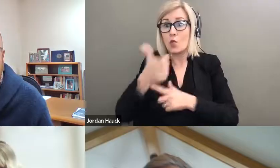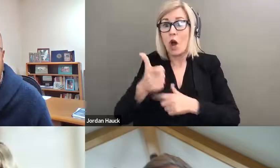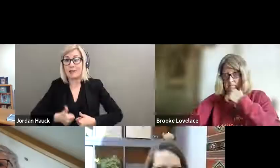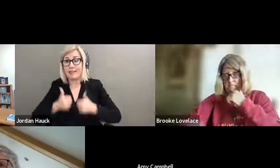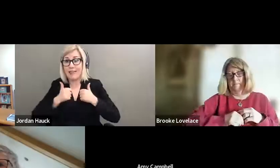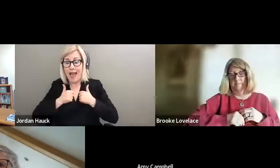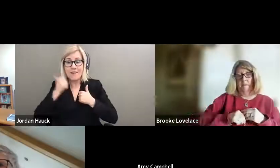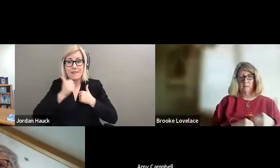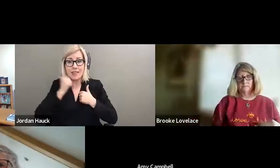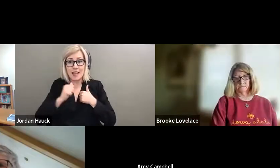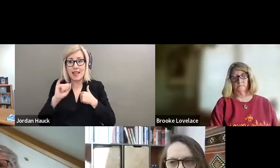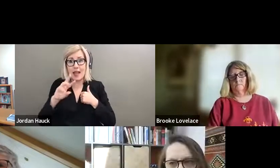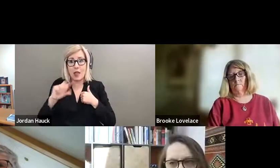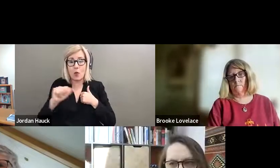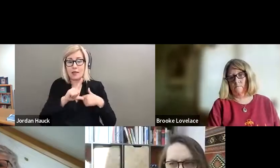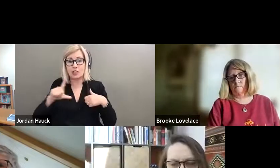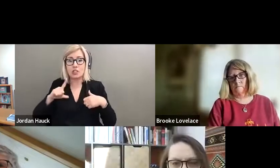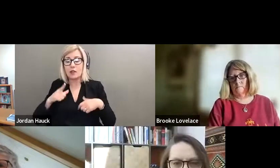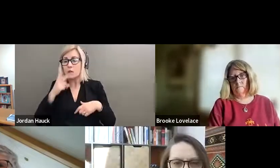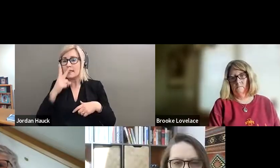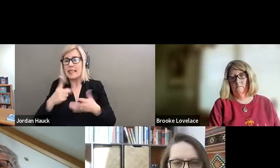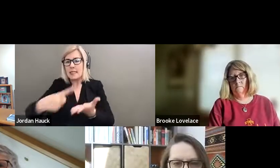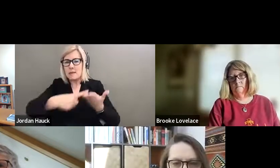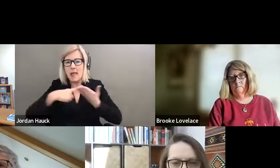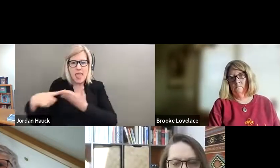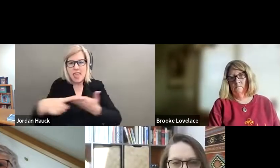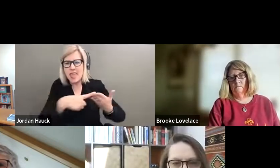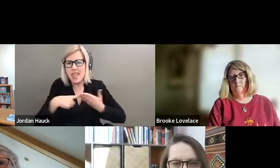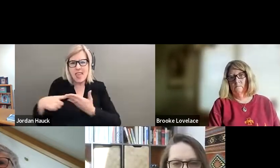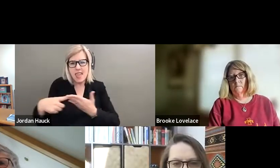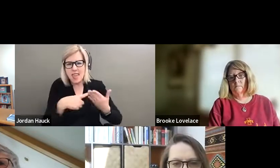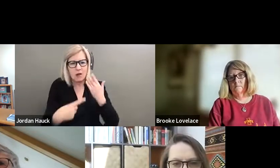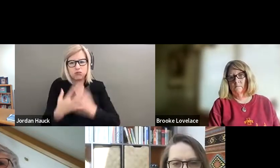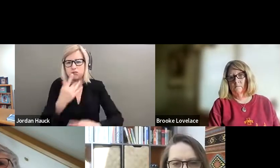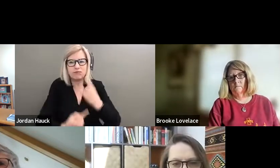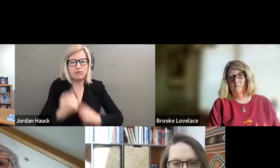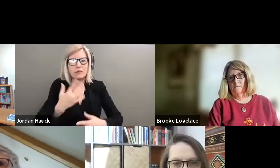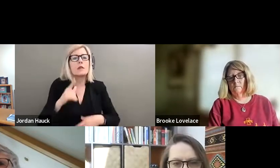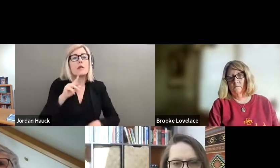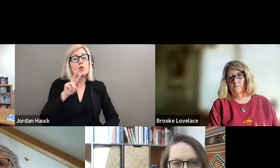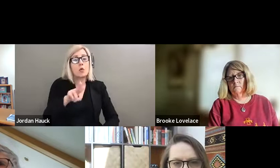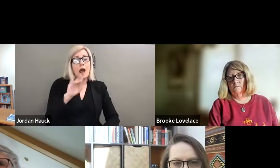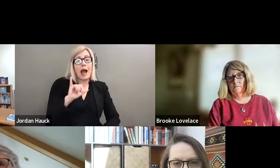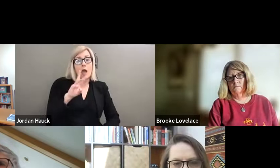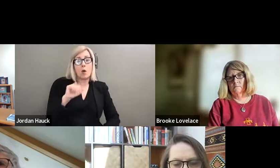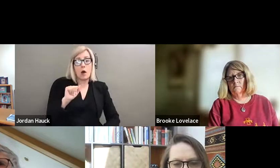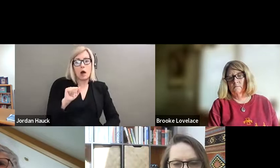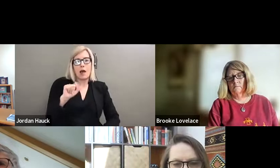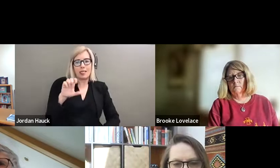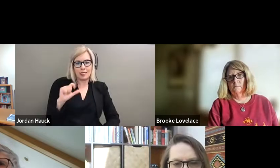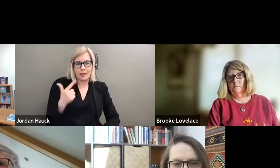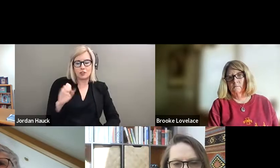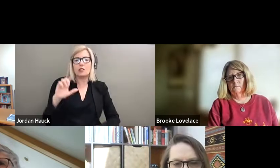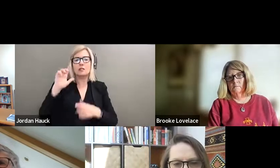Iowa Legislature. You can kind of see what the calendar is each day. They update that. If you go to iowalegis.com, and you can see what bills